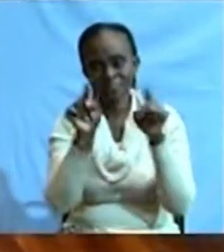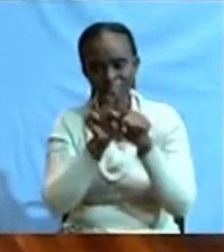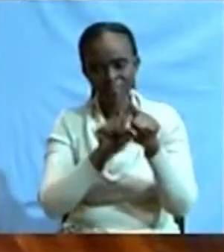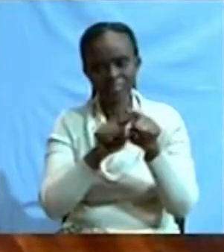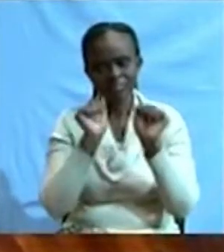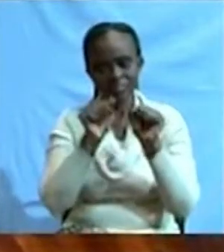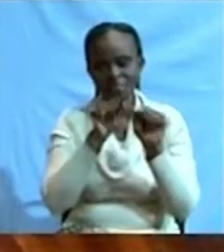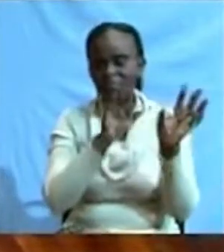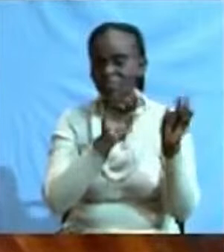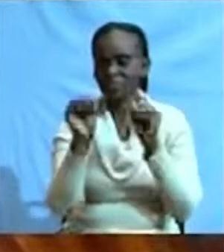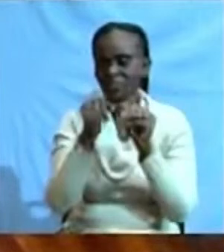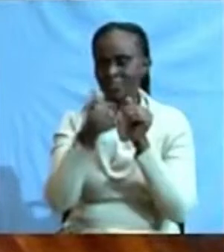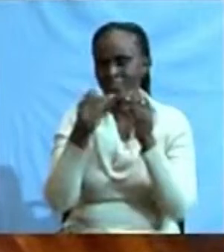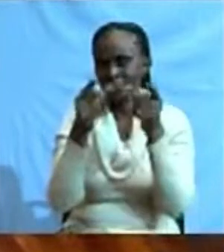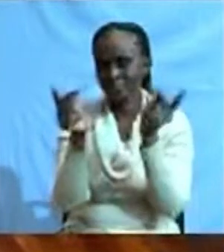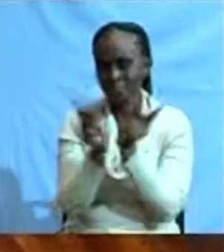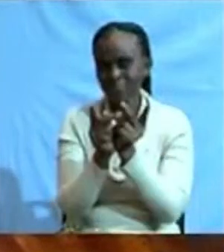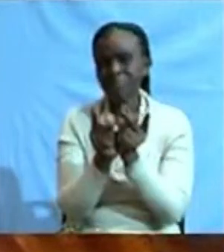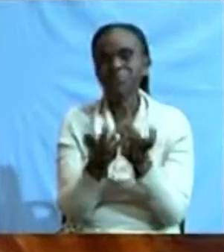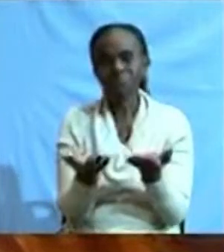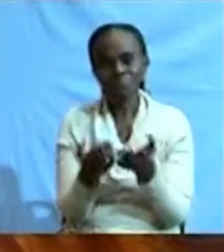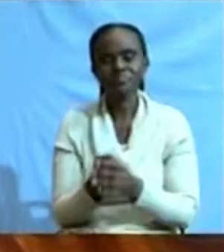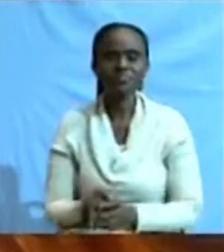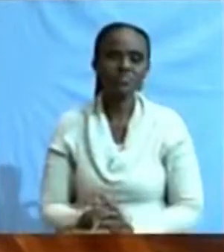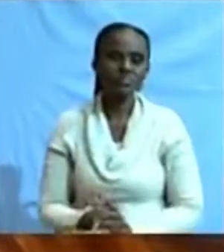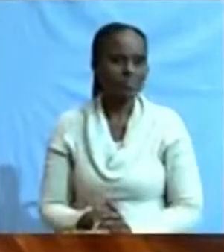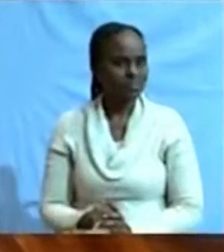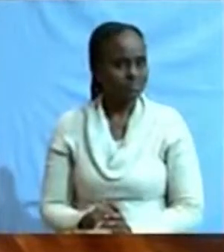set briefly.